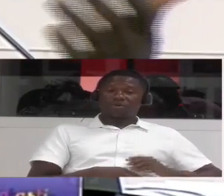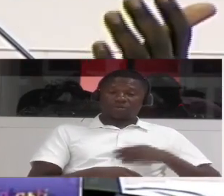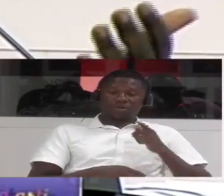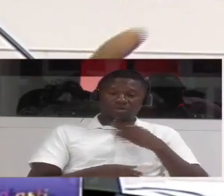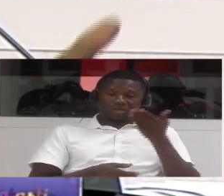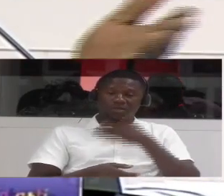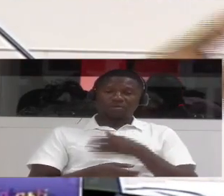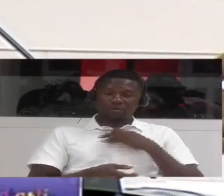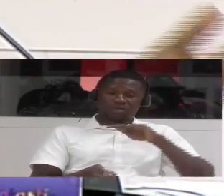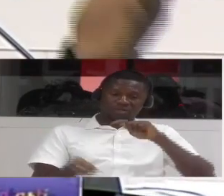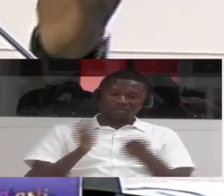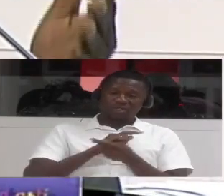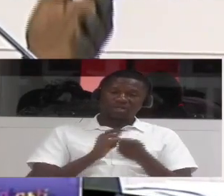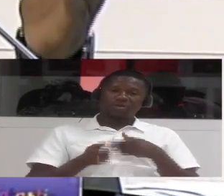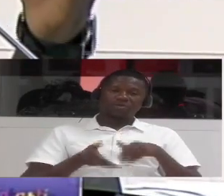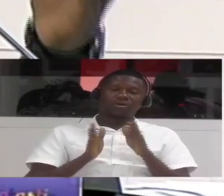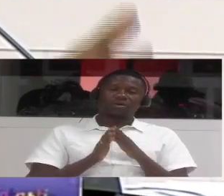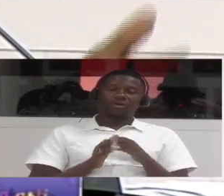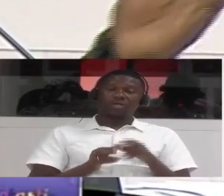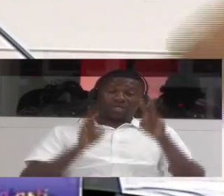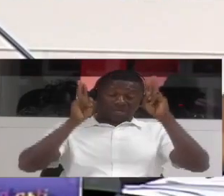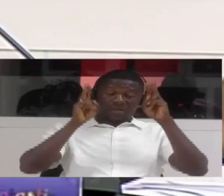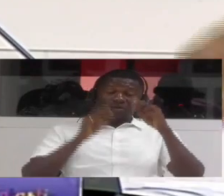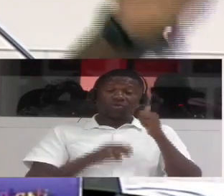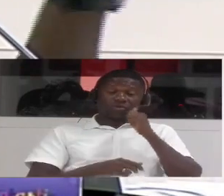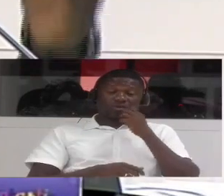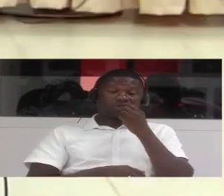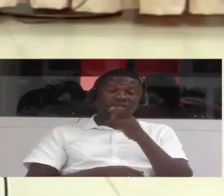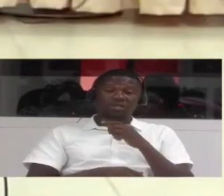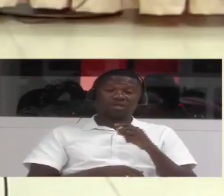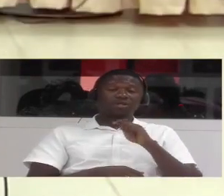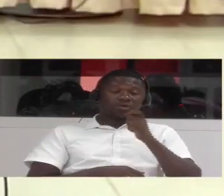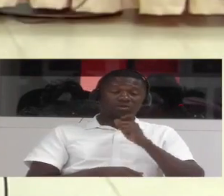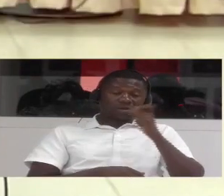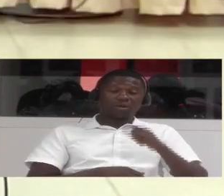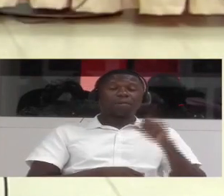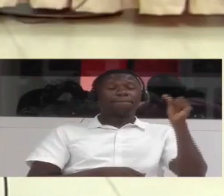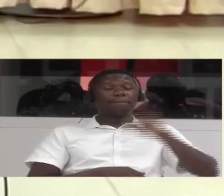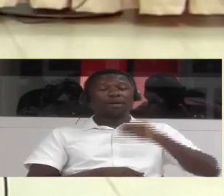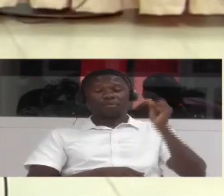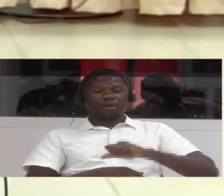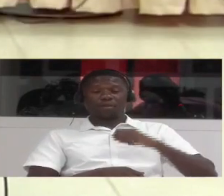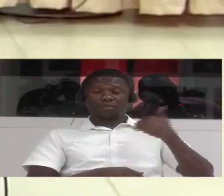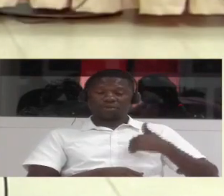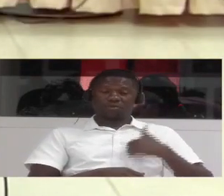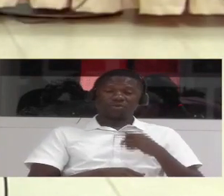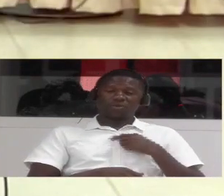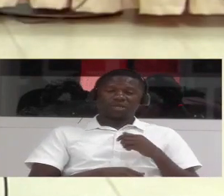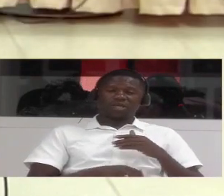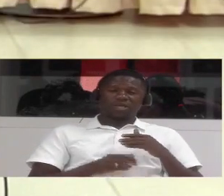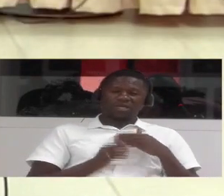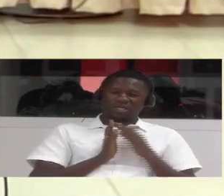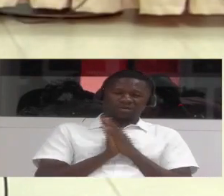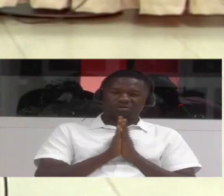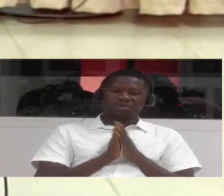that narrative. JAMMEH used to say that journalists are bad people, we are enemies of the people, we are enemies of development, and